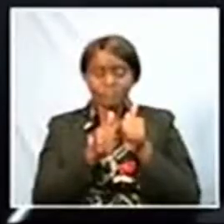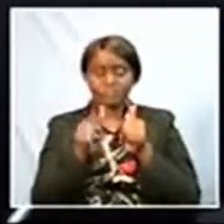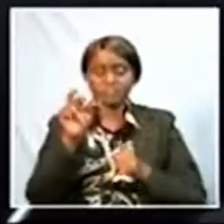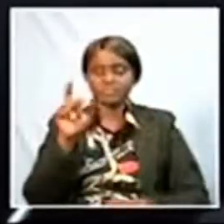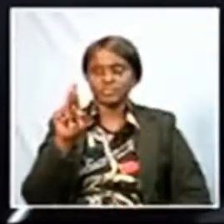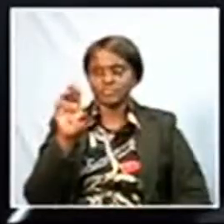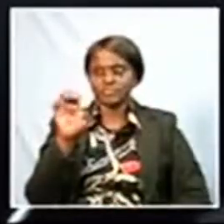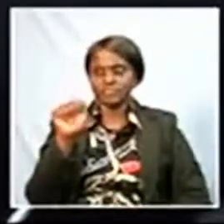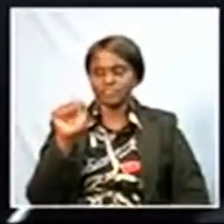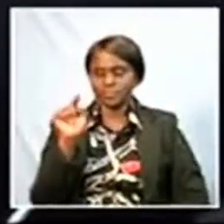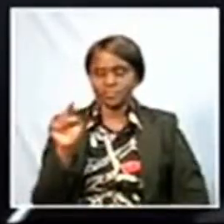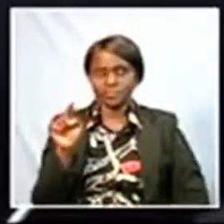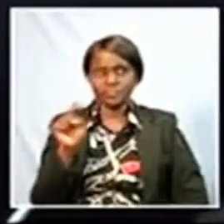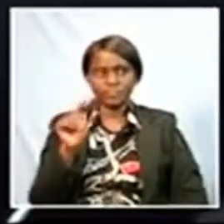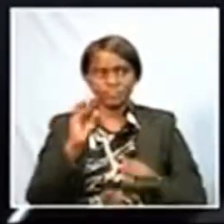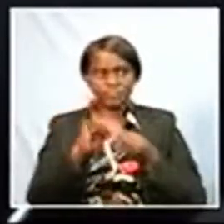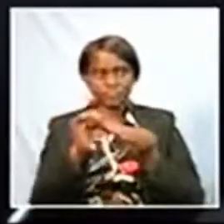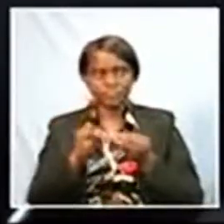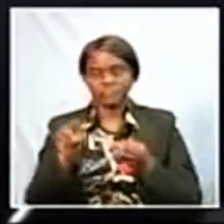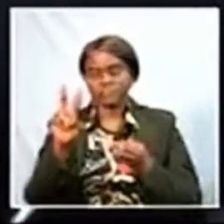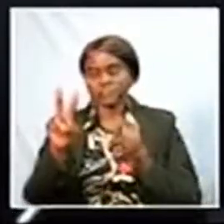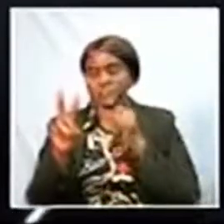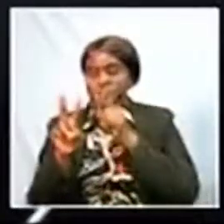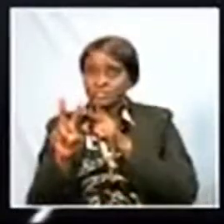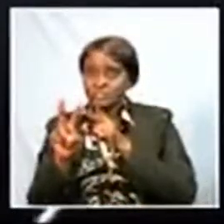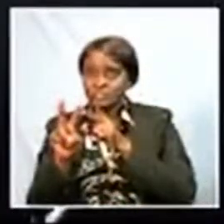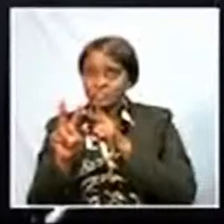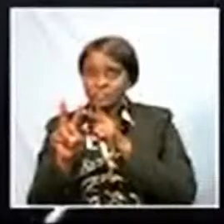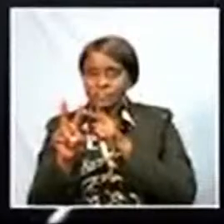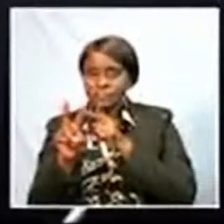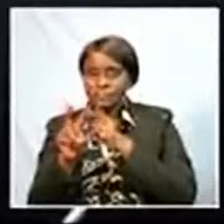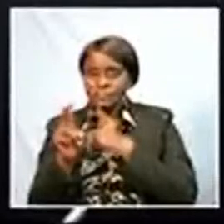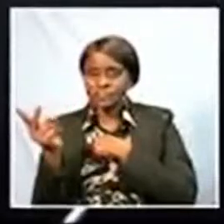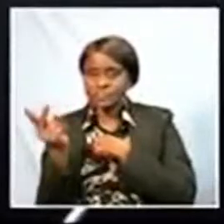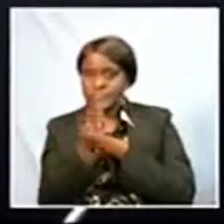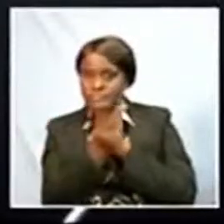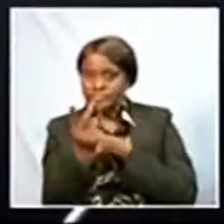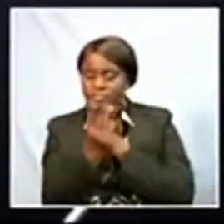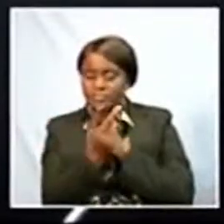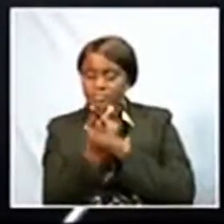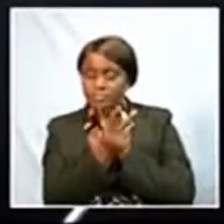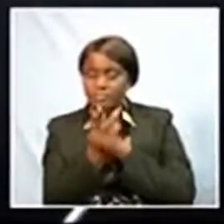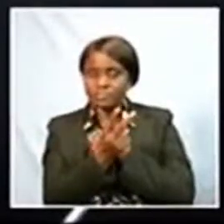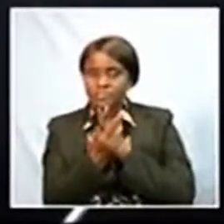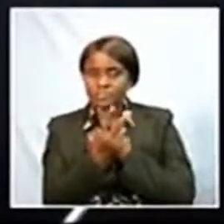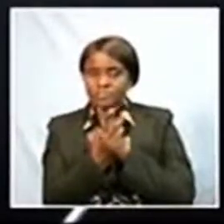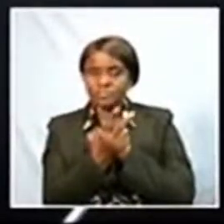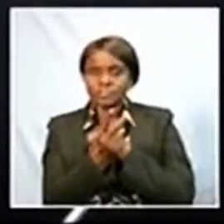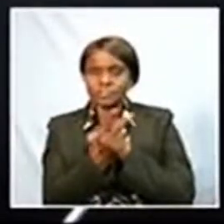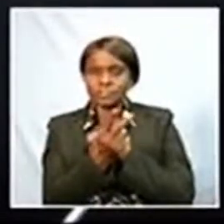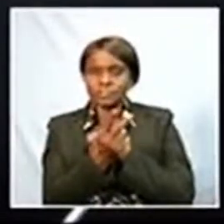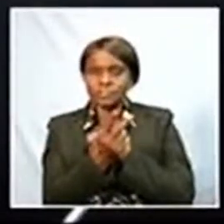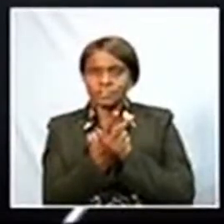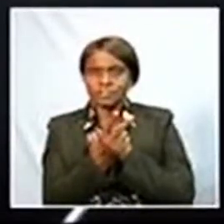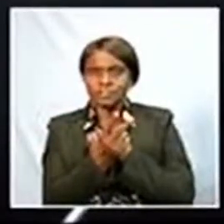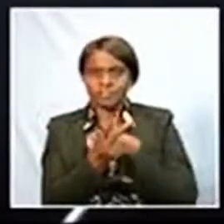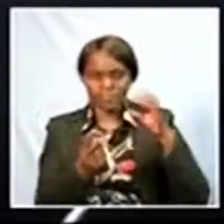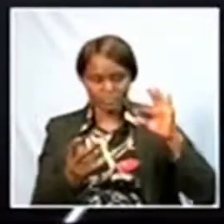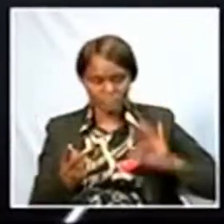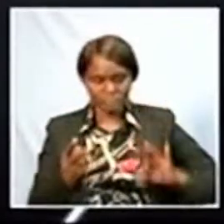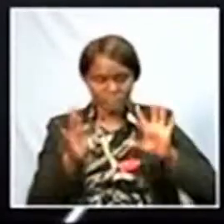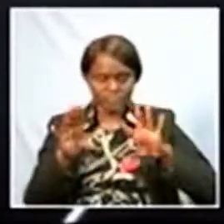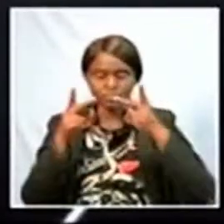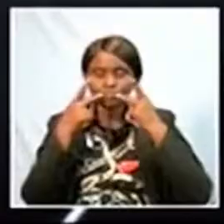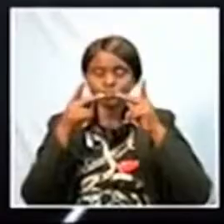RIA, Appendix 2, they are the beneficiary